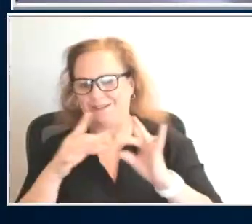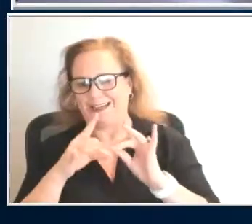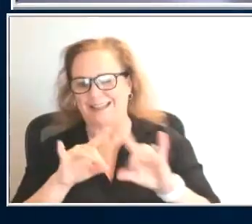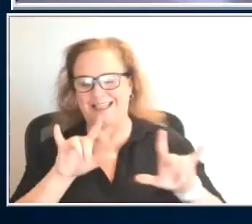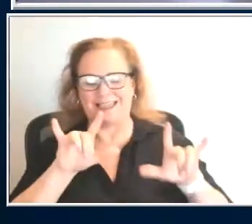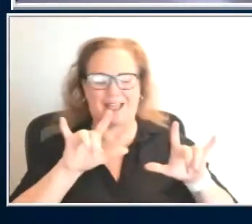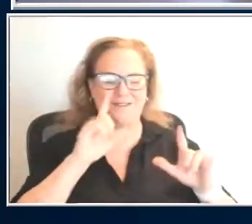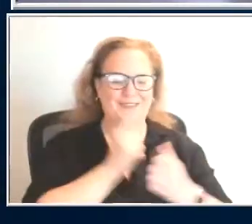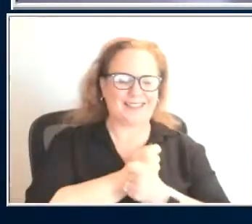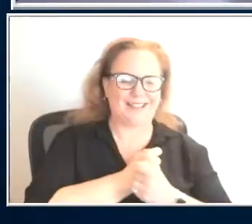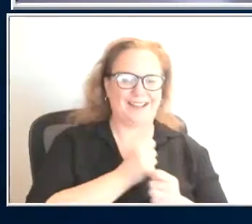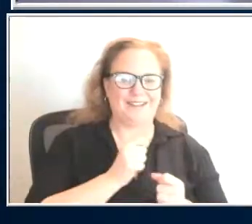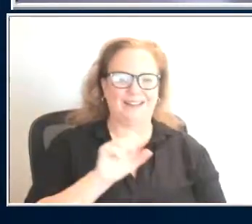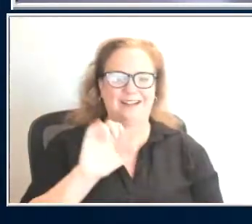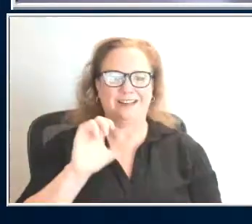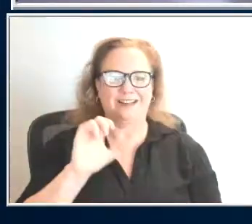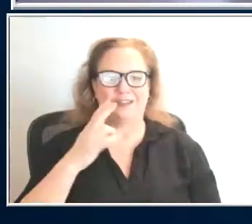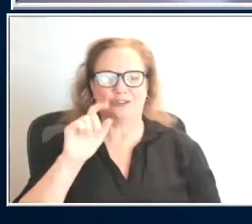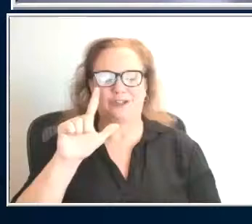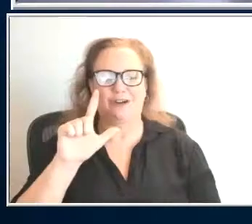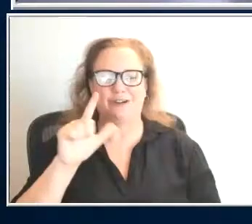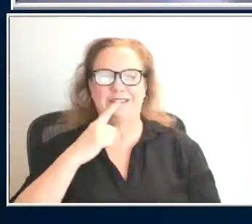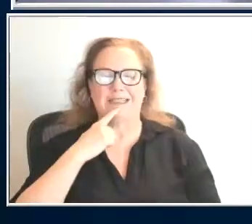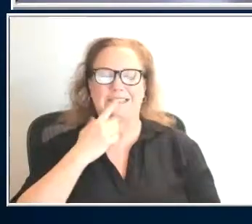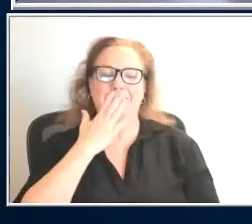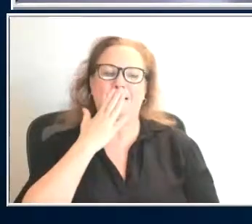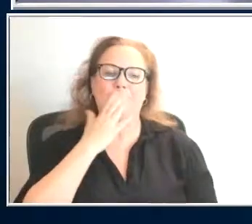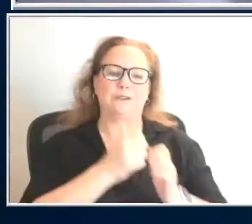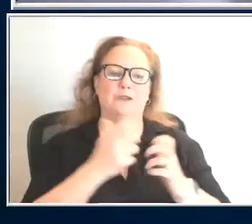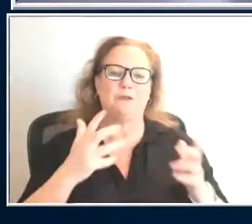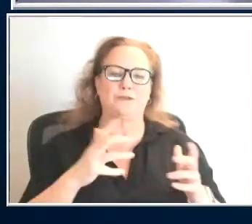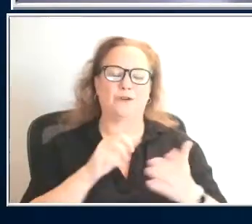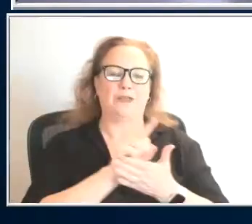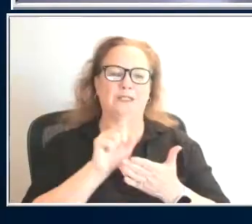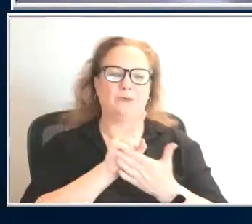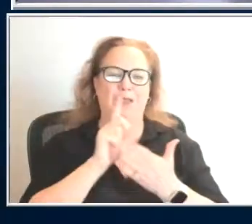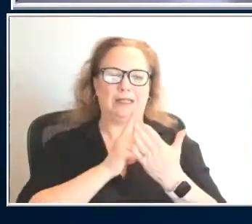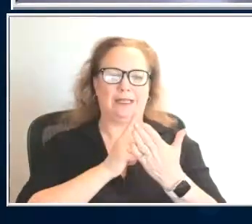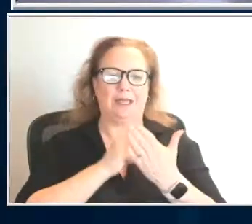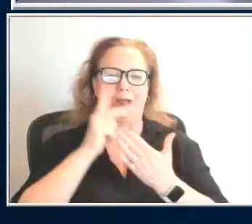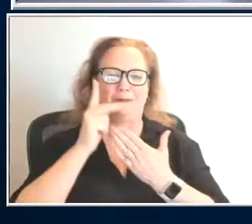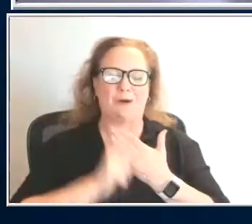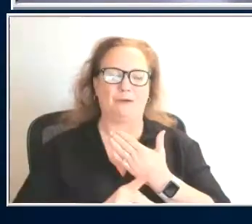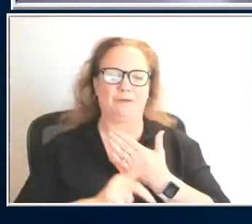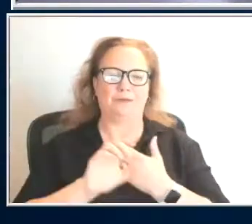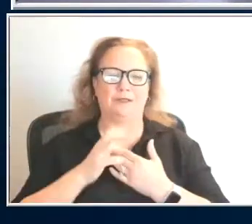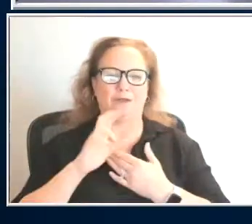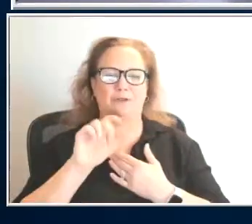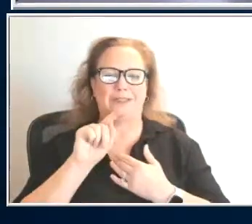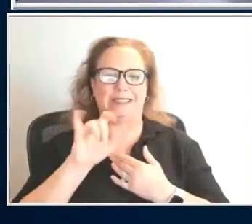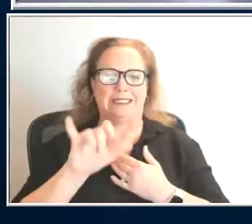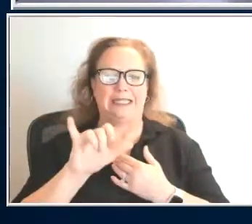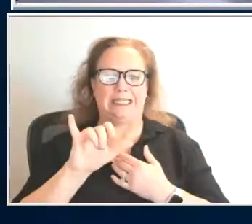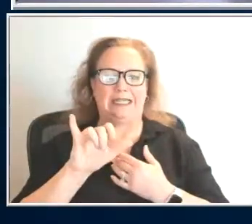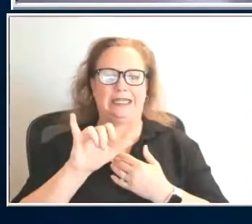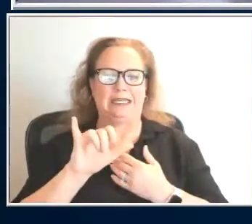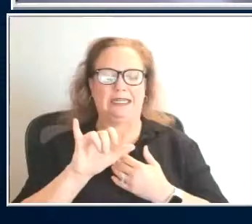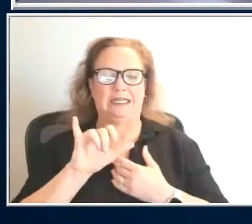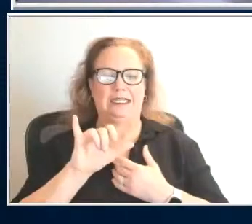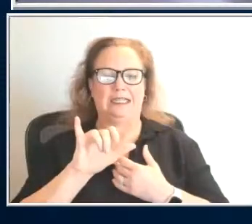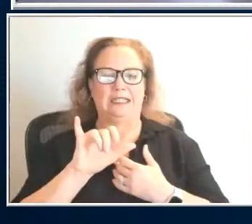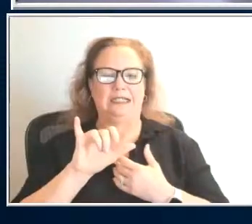first. Cheryl White says, thank you so much for these weekly programs. Christy